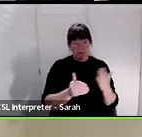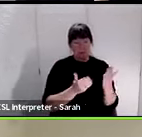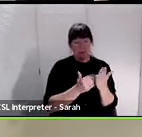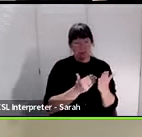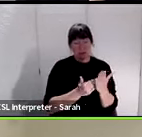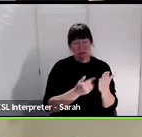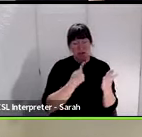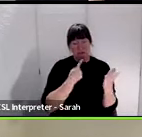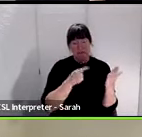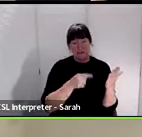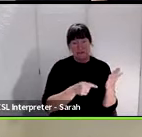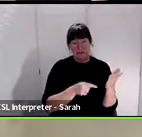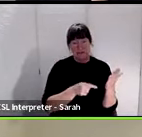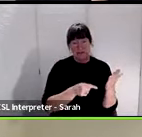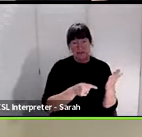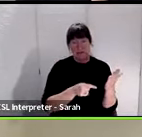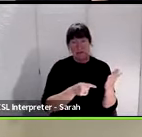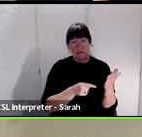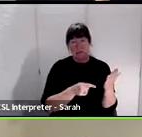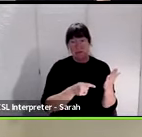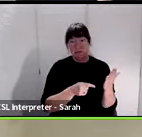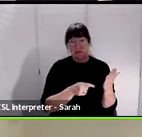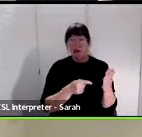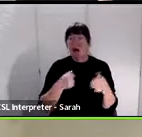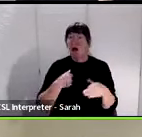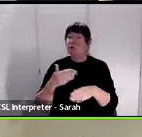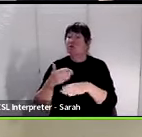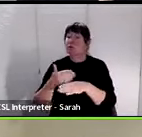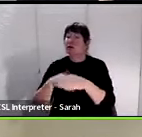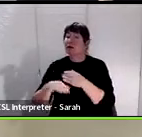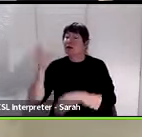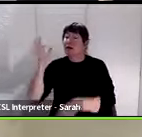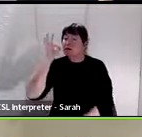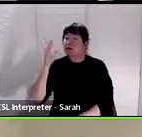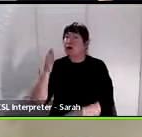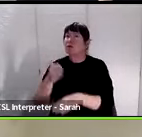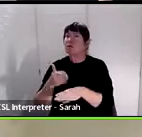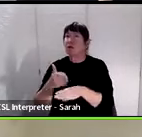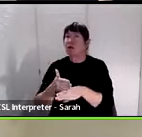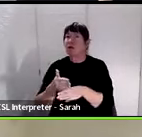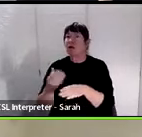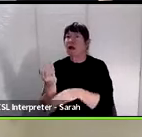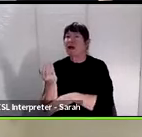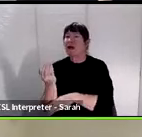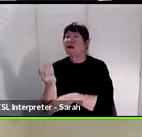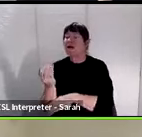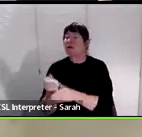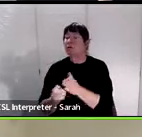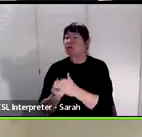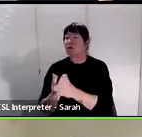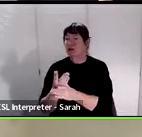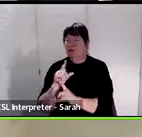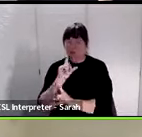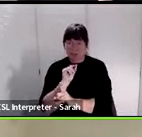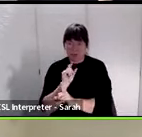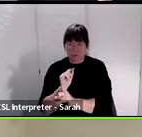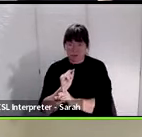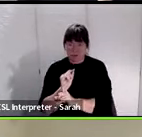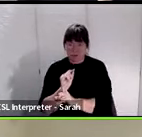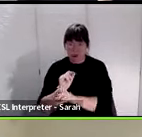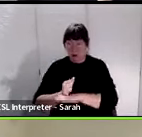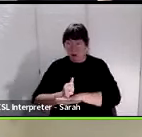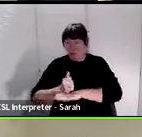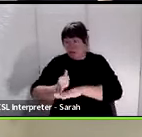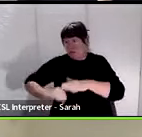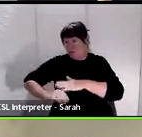working on a lot of the time in council was the economic development potential of creating a whole sector